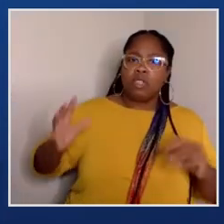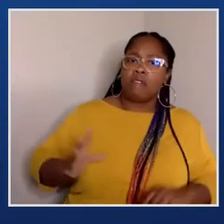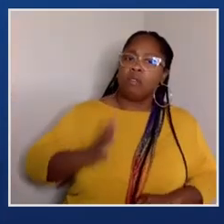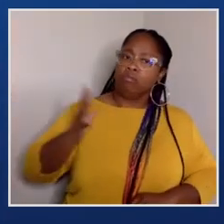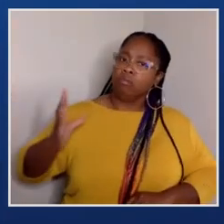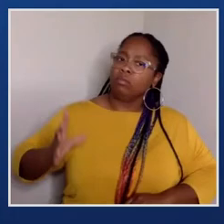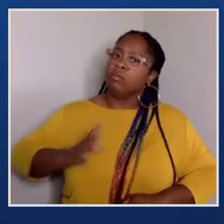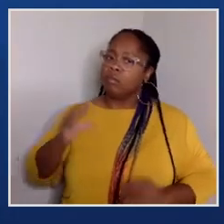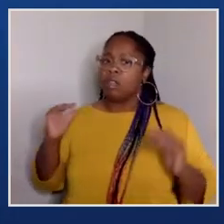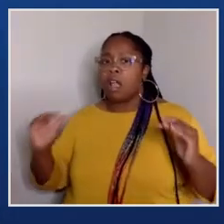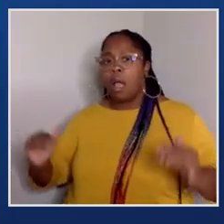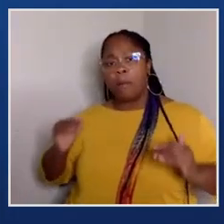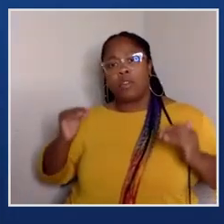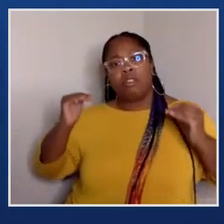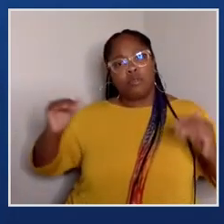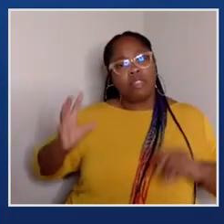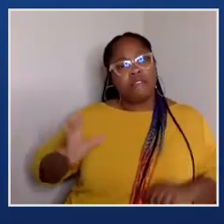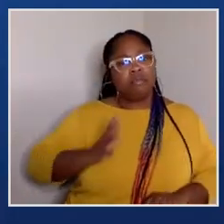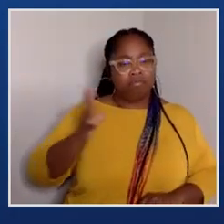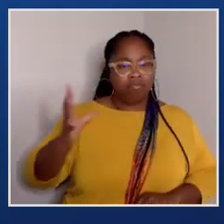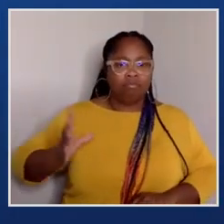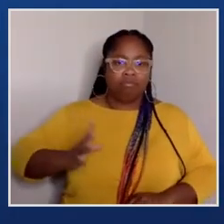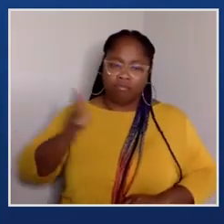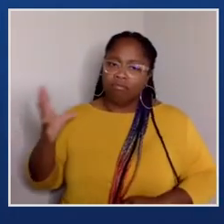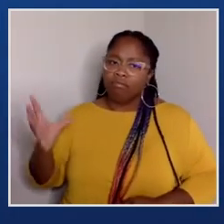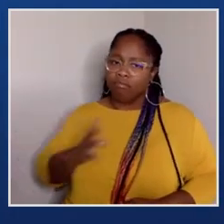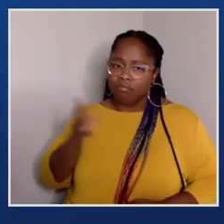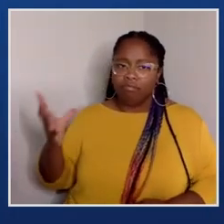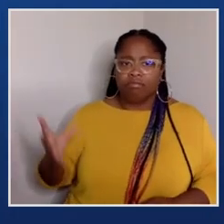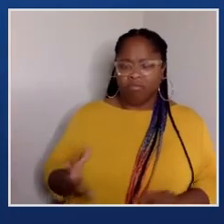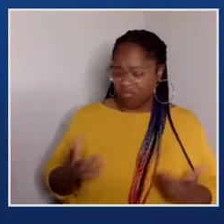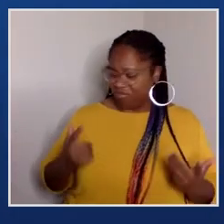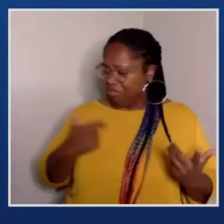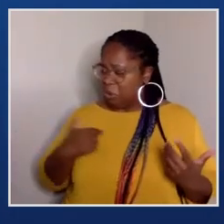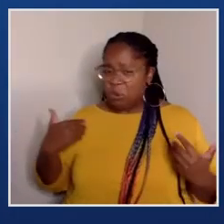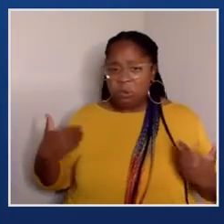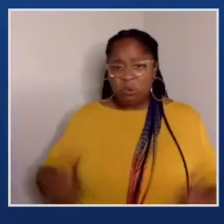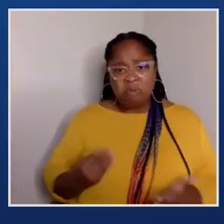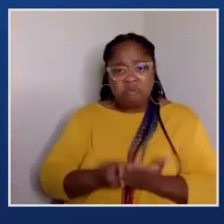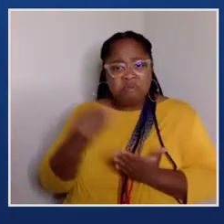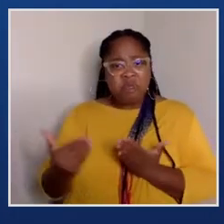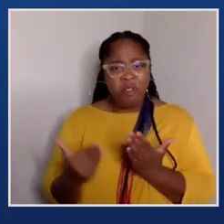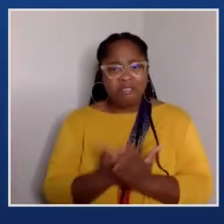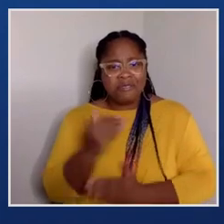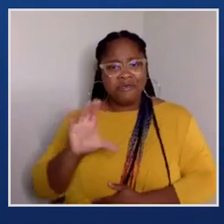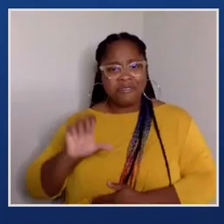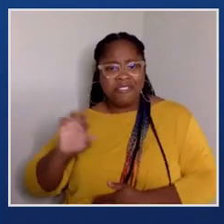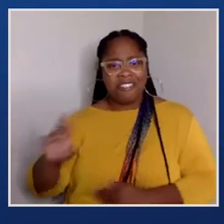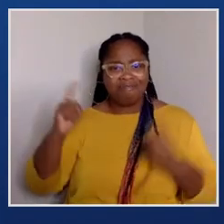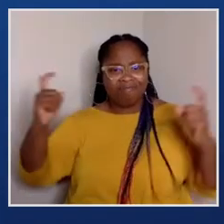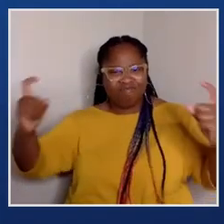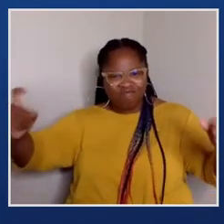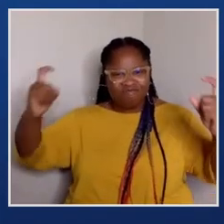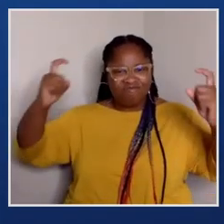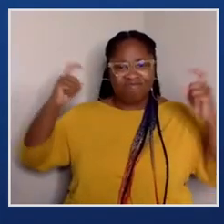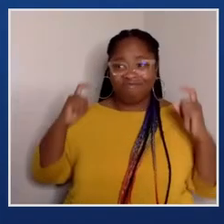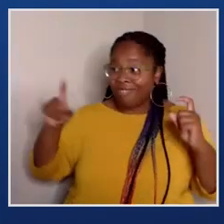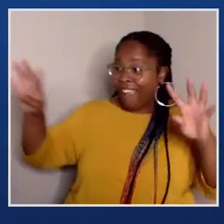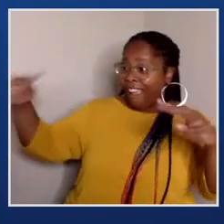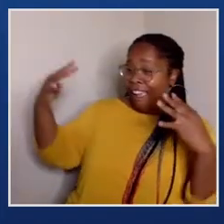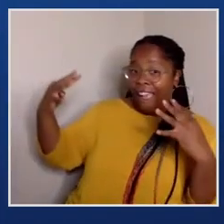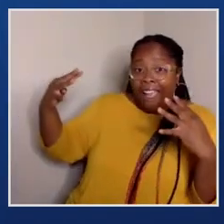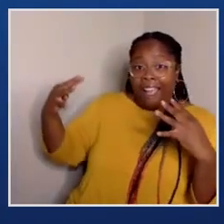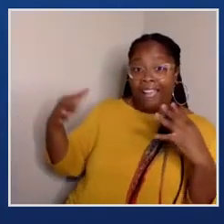level. I'm on a new level. I brought me a new seven. Put these haters in the dirt. Chain with the